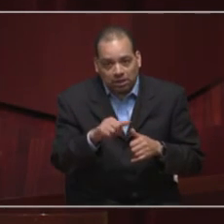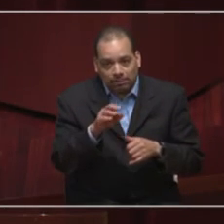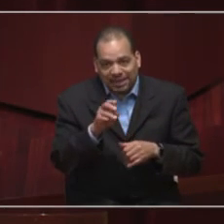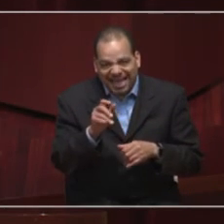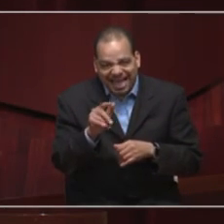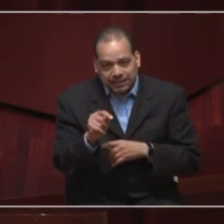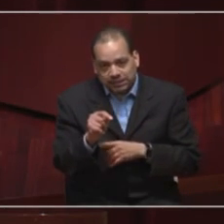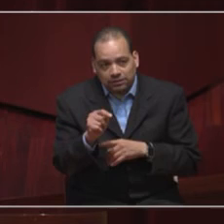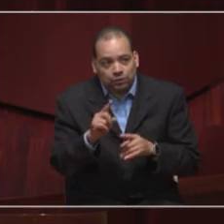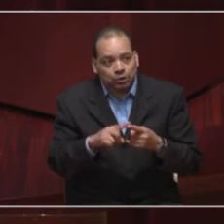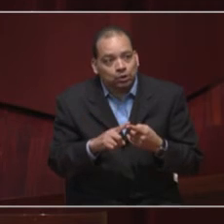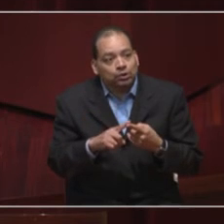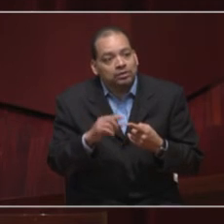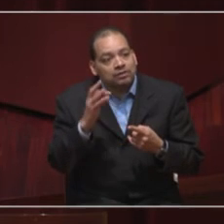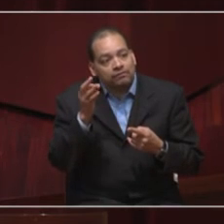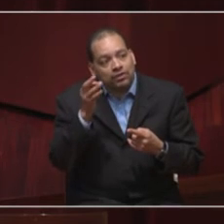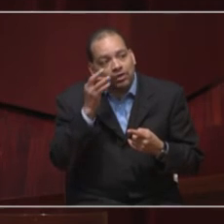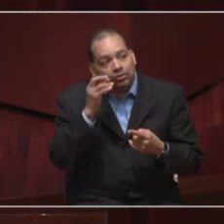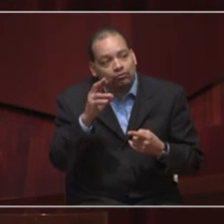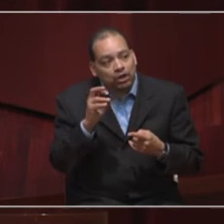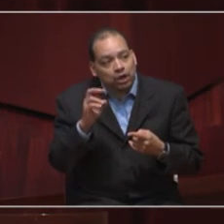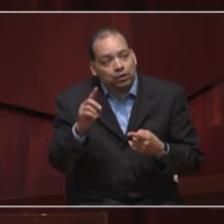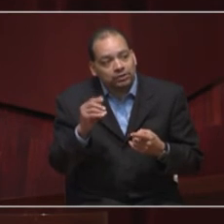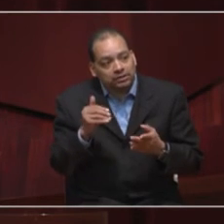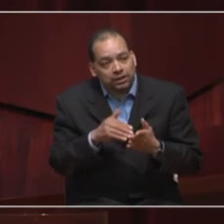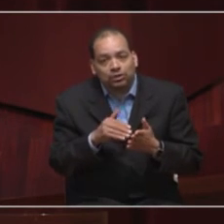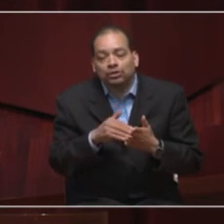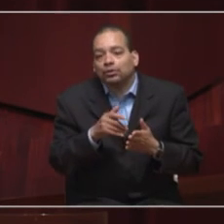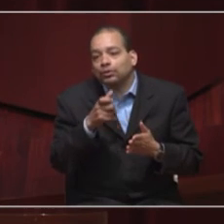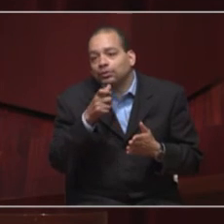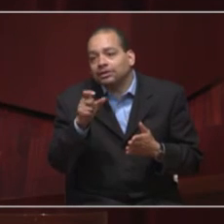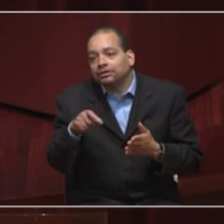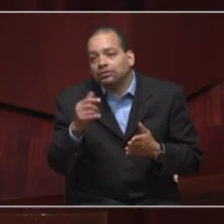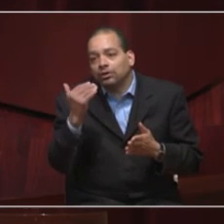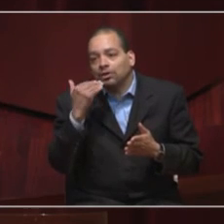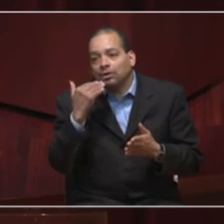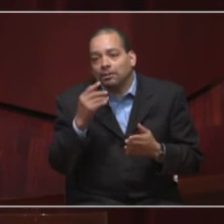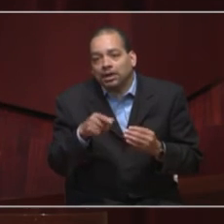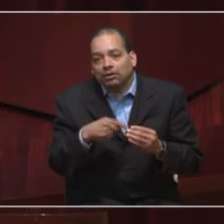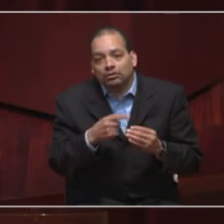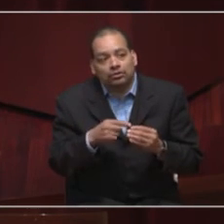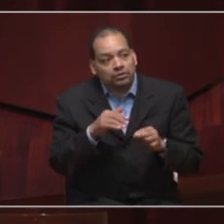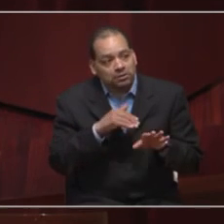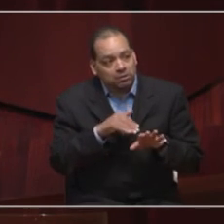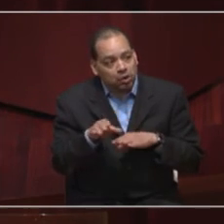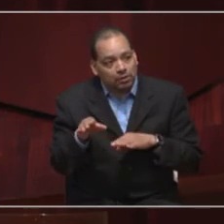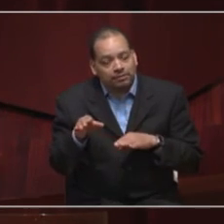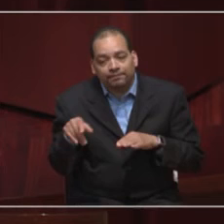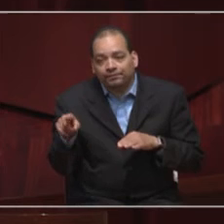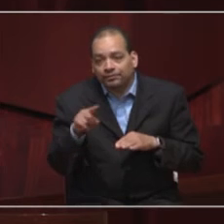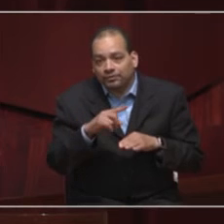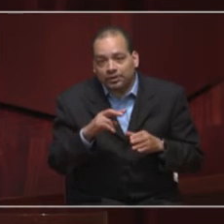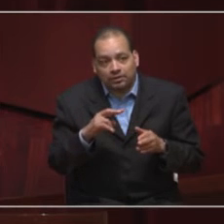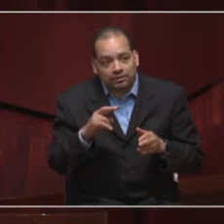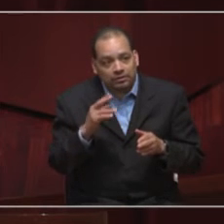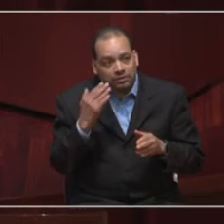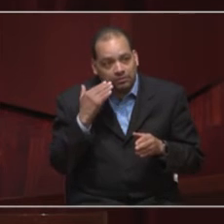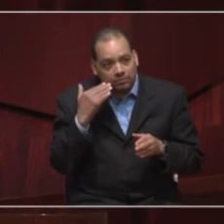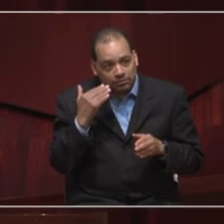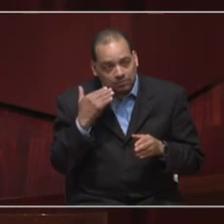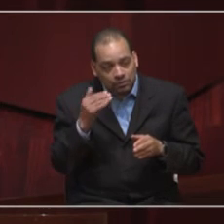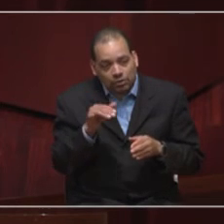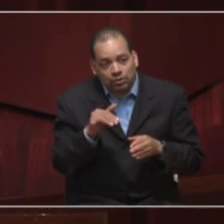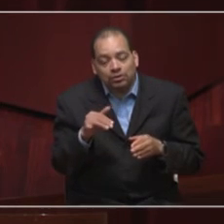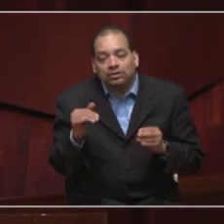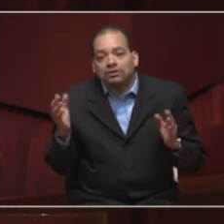any and all Federal Records Center individuals who need to know about your deployment, so that they too are aware to start expecting your